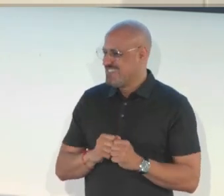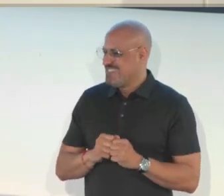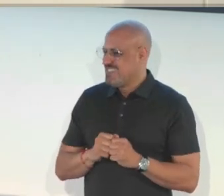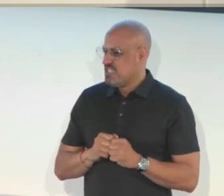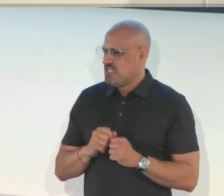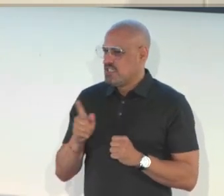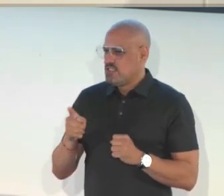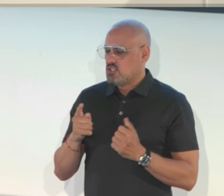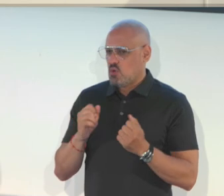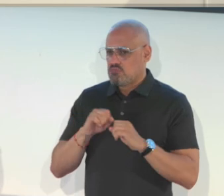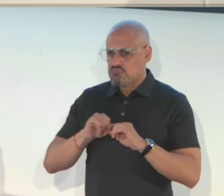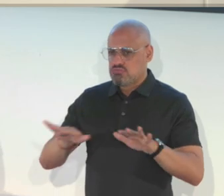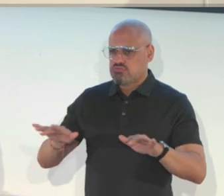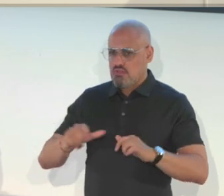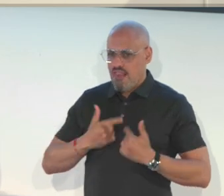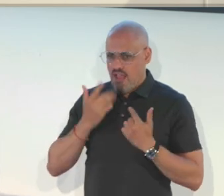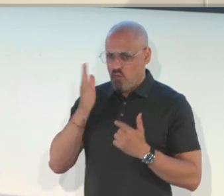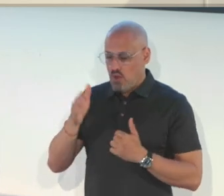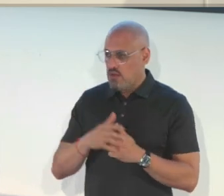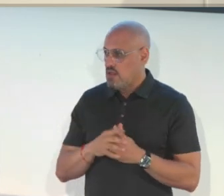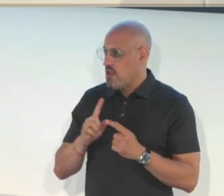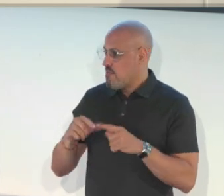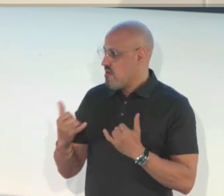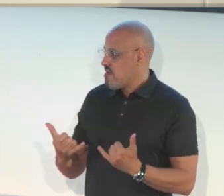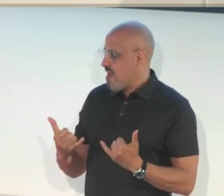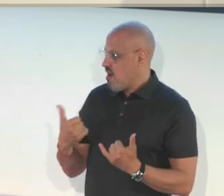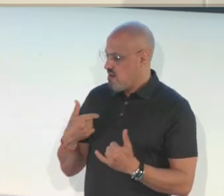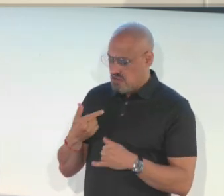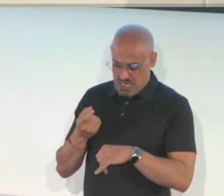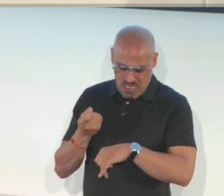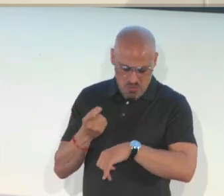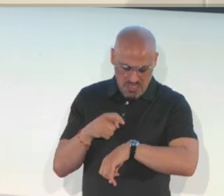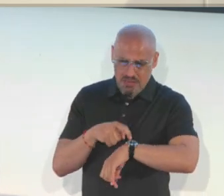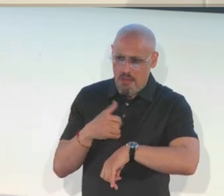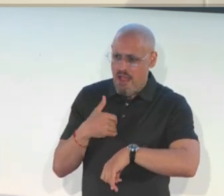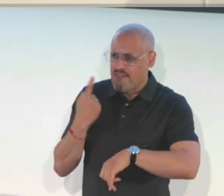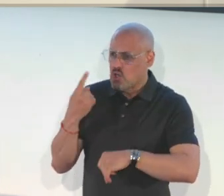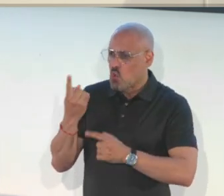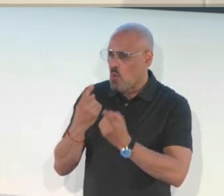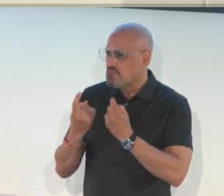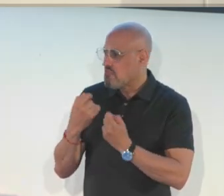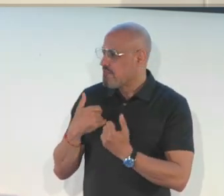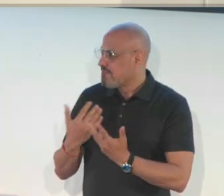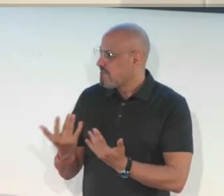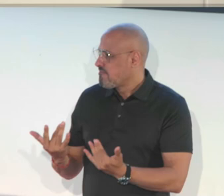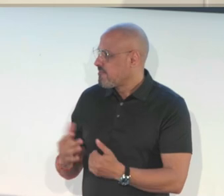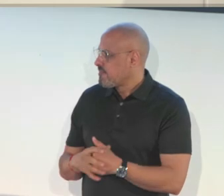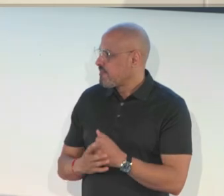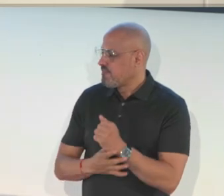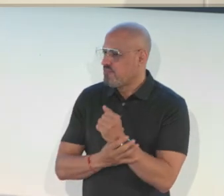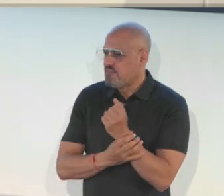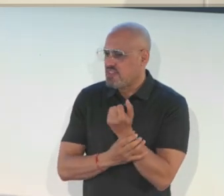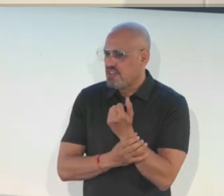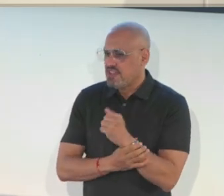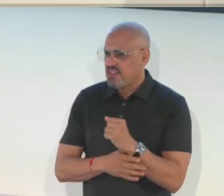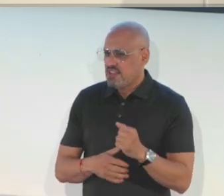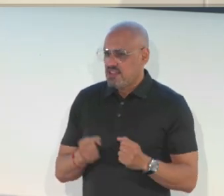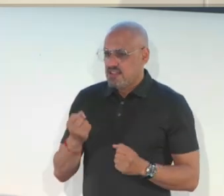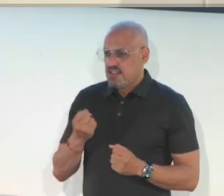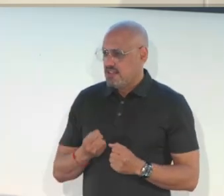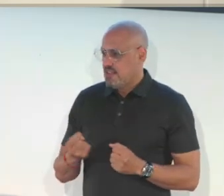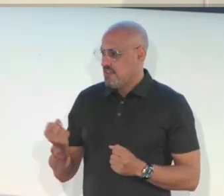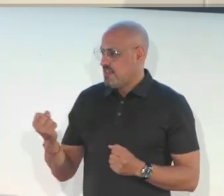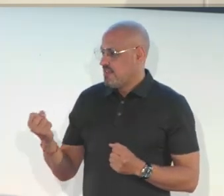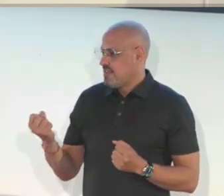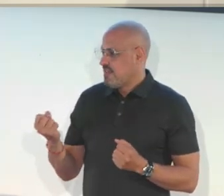Eventbrite goes live. But now I think we've got a little bit more time for questions. If anybody would like to ask